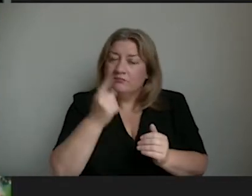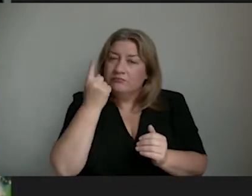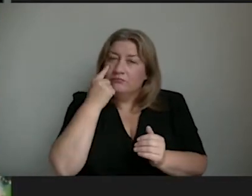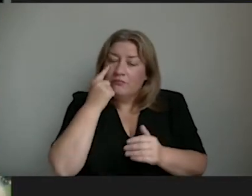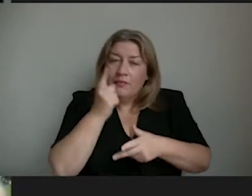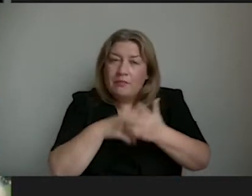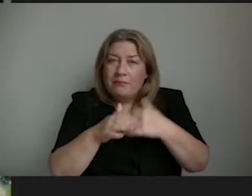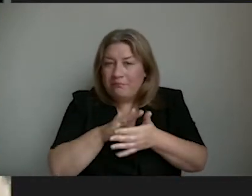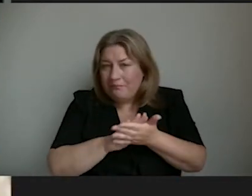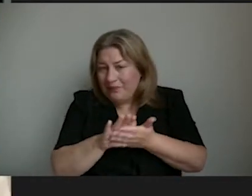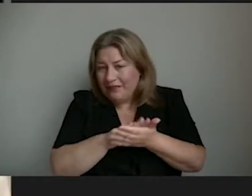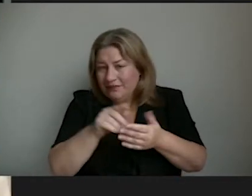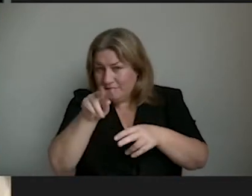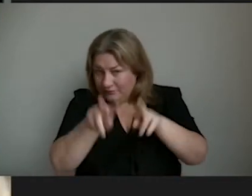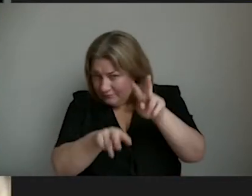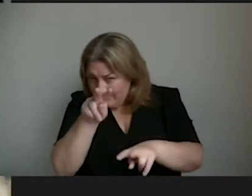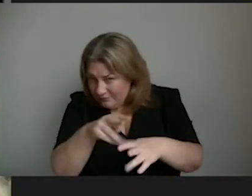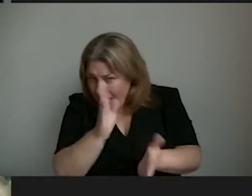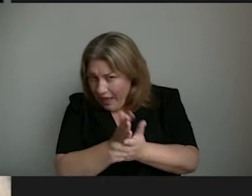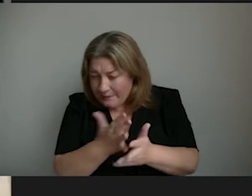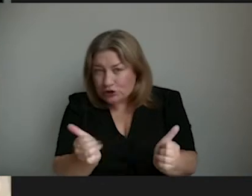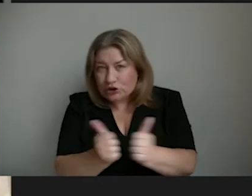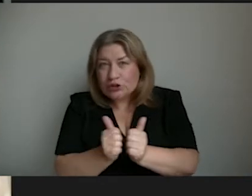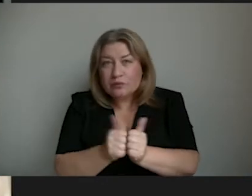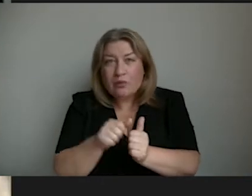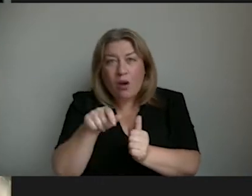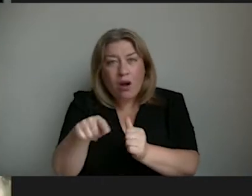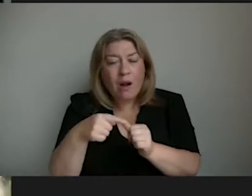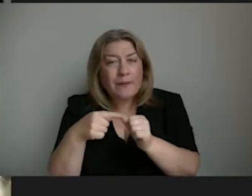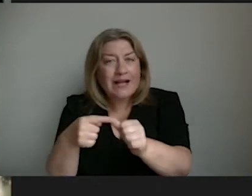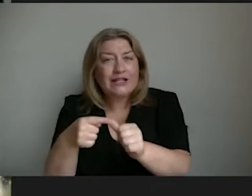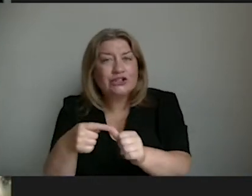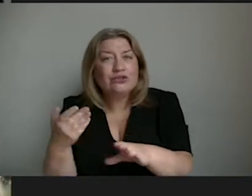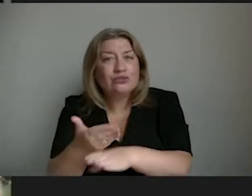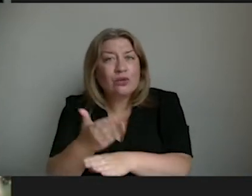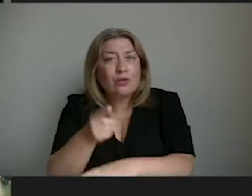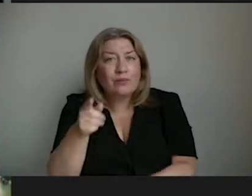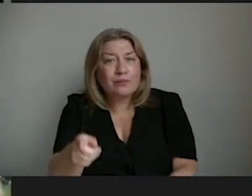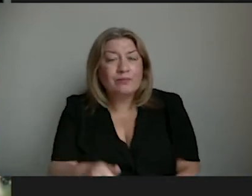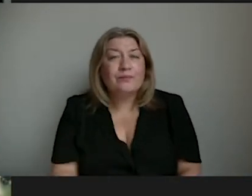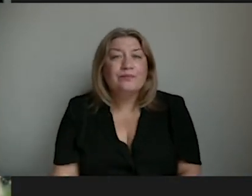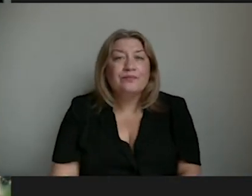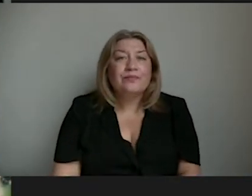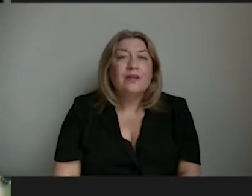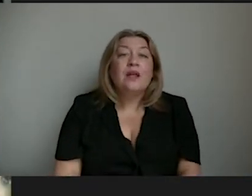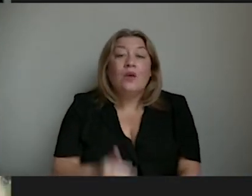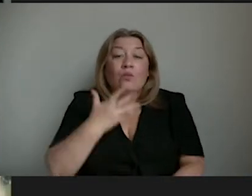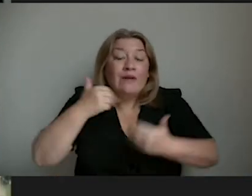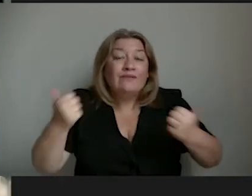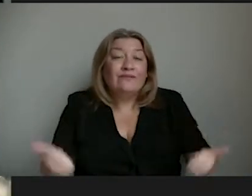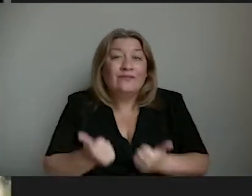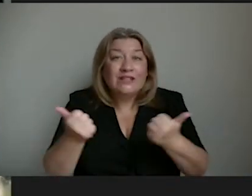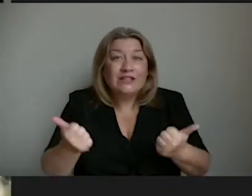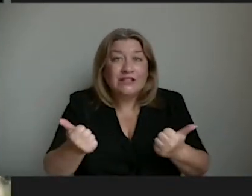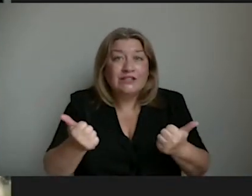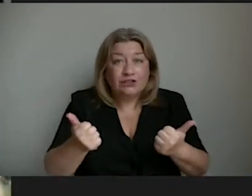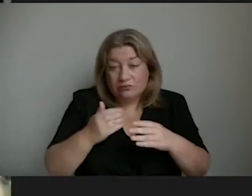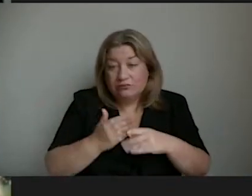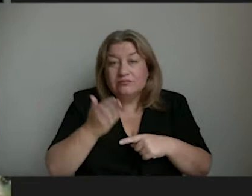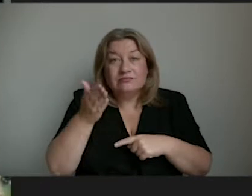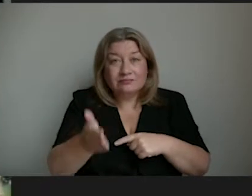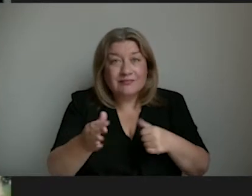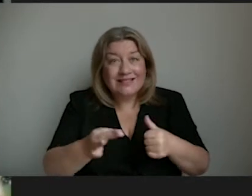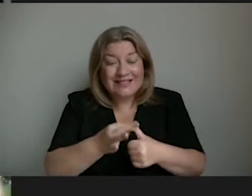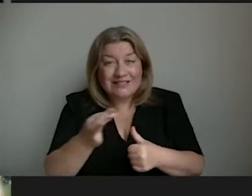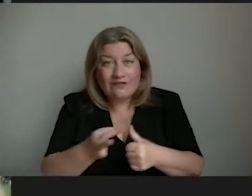your suitability to the particular apprenticeship that you have applied for. One of my colleagues will then interview you,